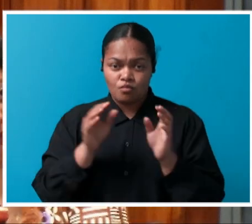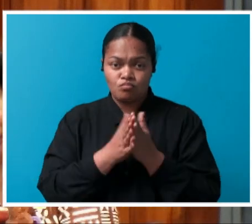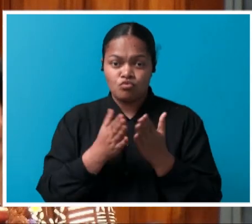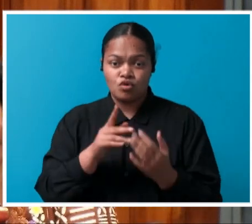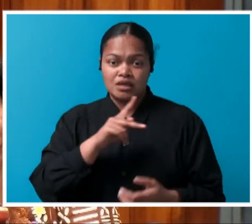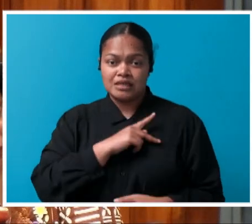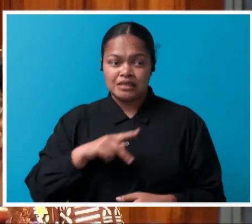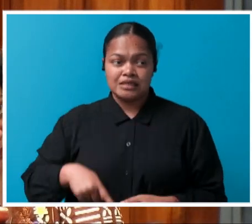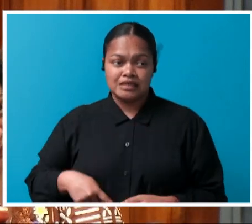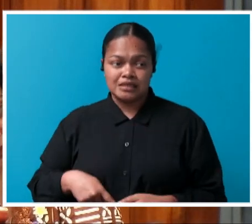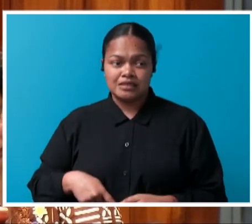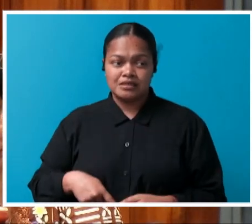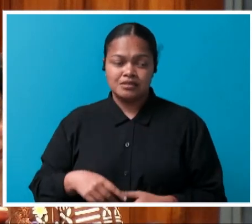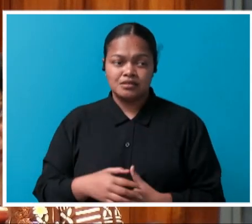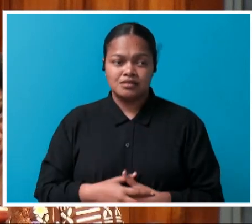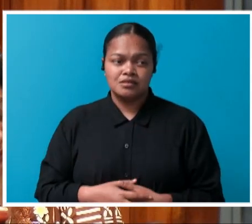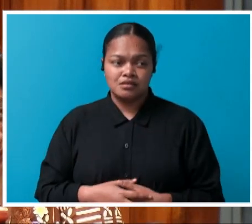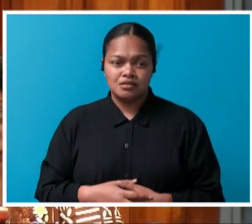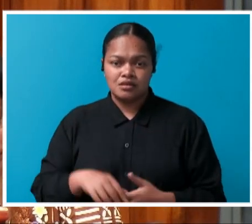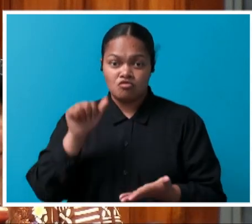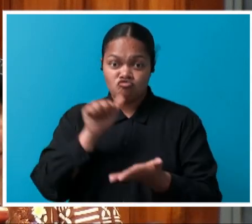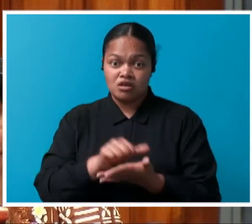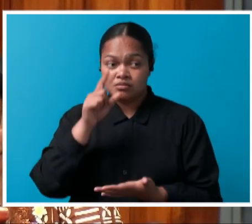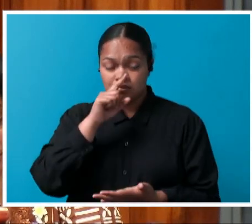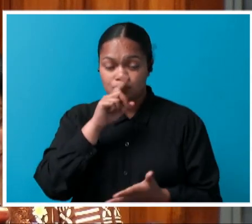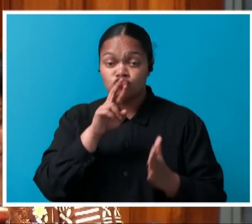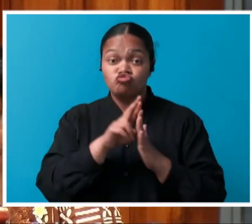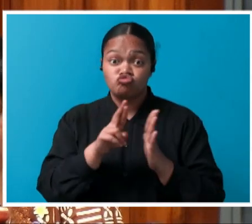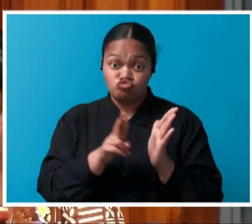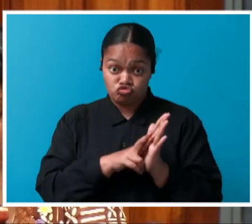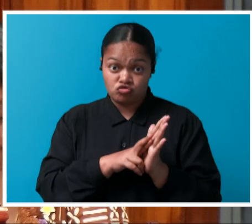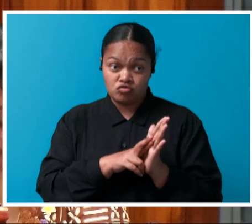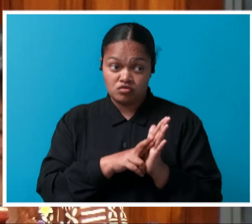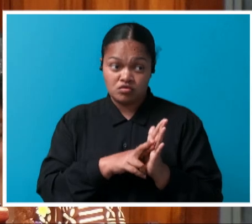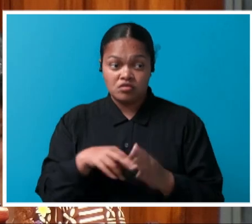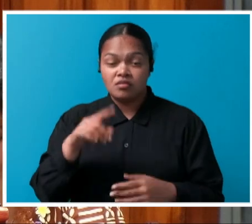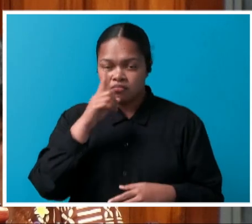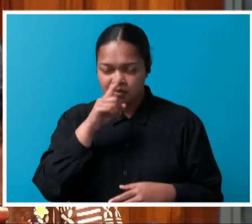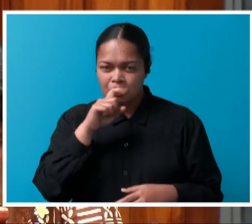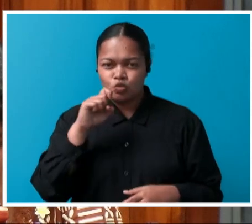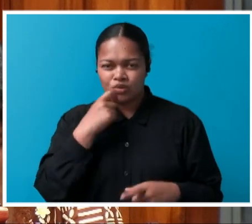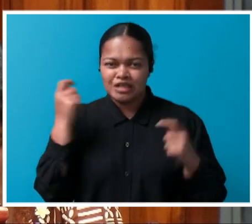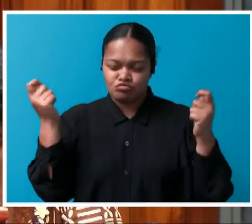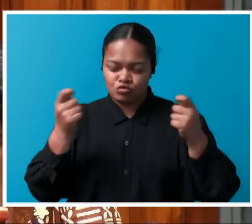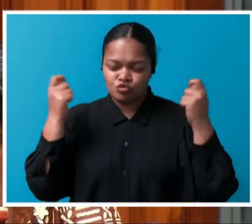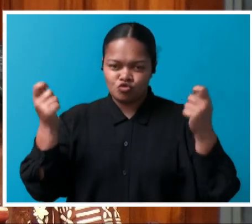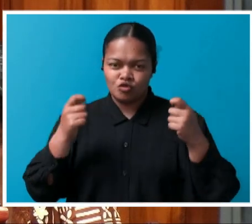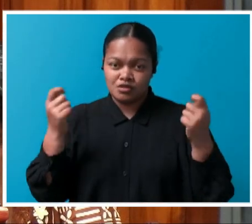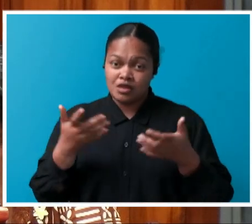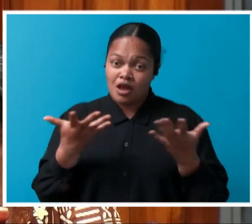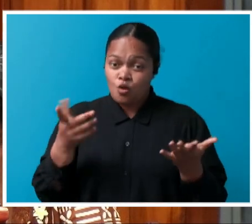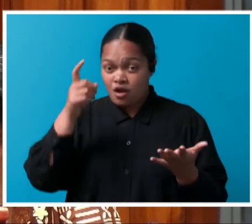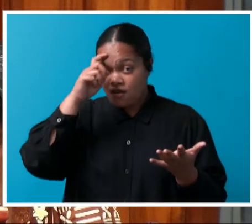Solomon, that righteous people rule, the people will rejoice. However, if